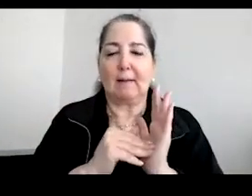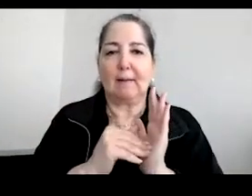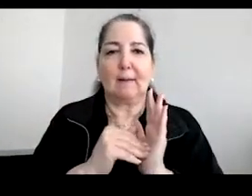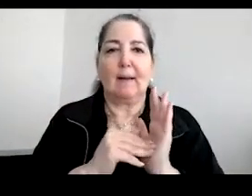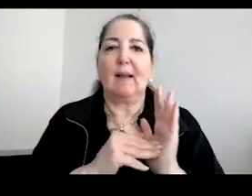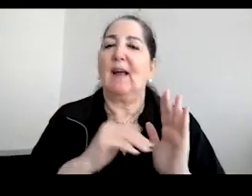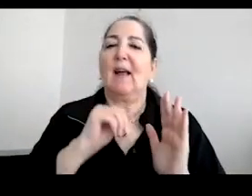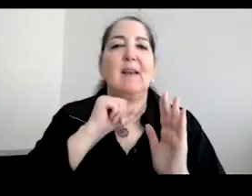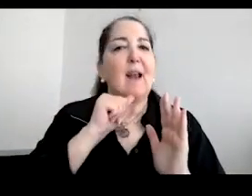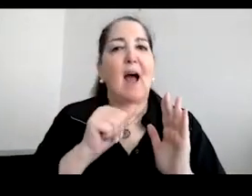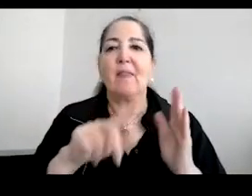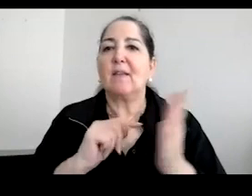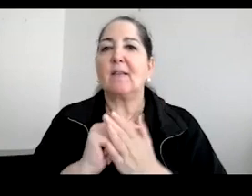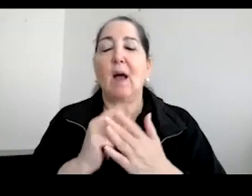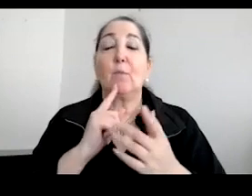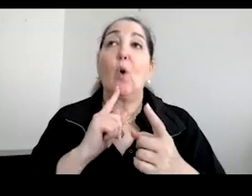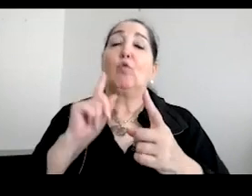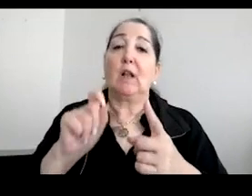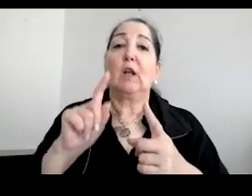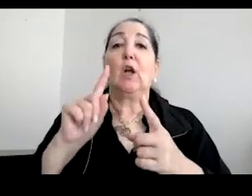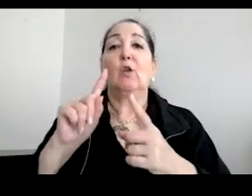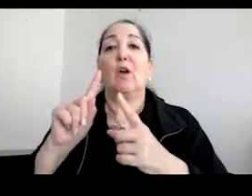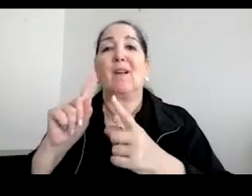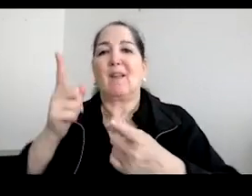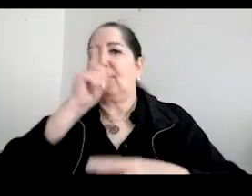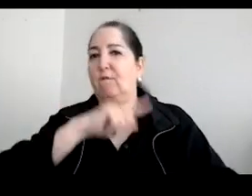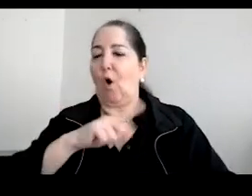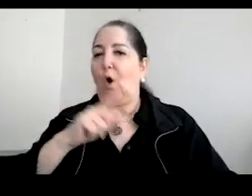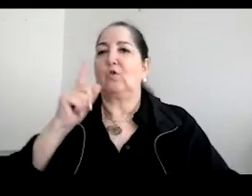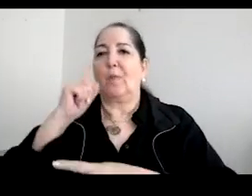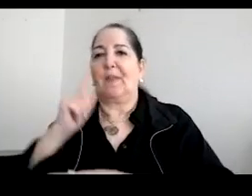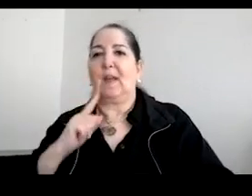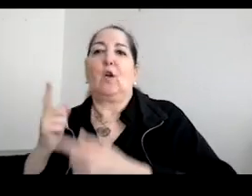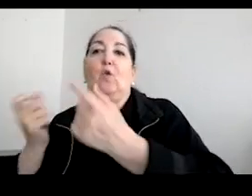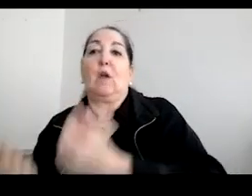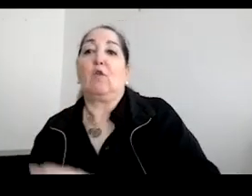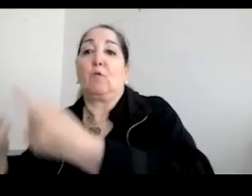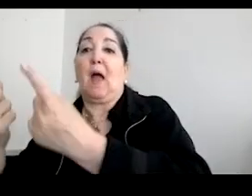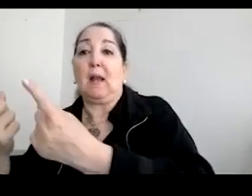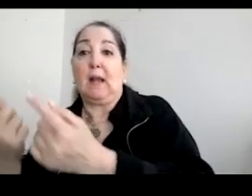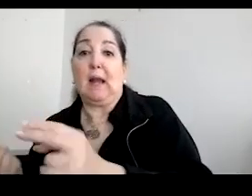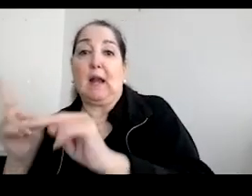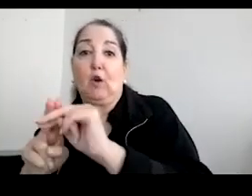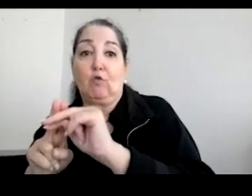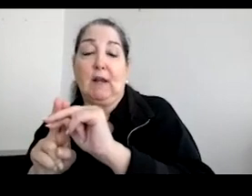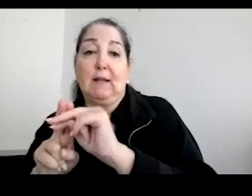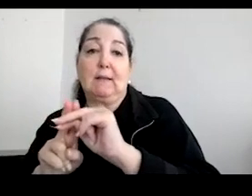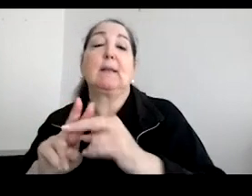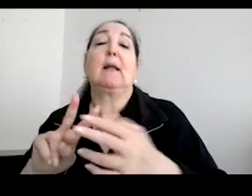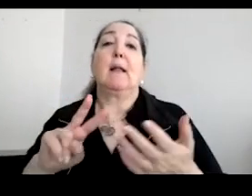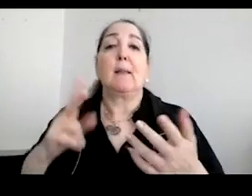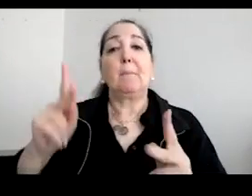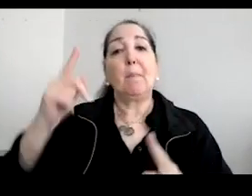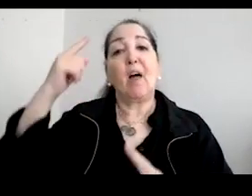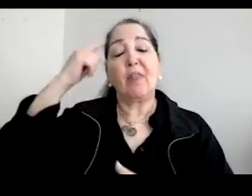declines in spending. You know, one of the false trade-offs that I think happens in Washington is that people think that they